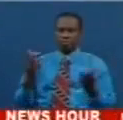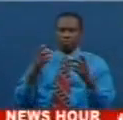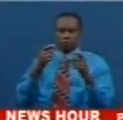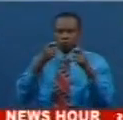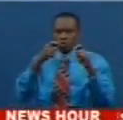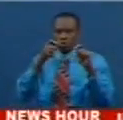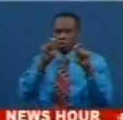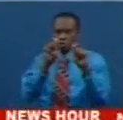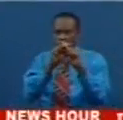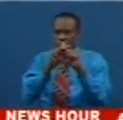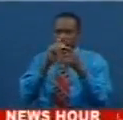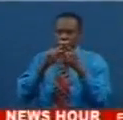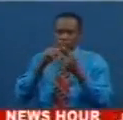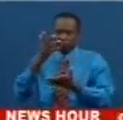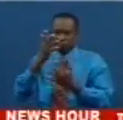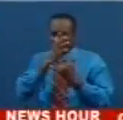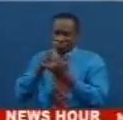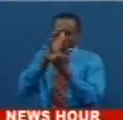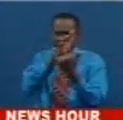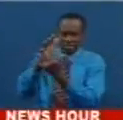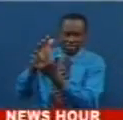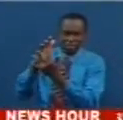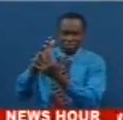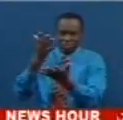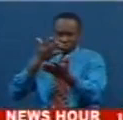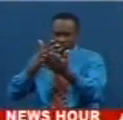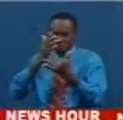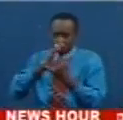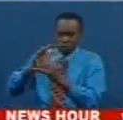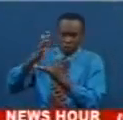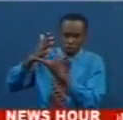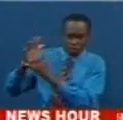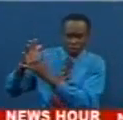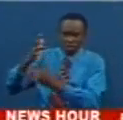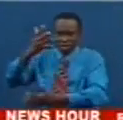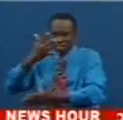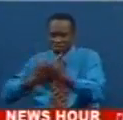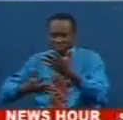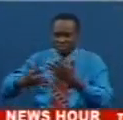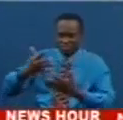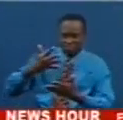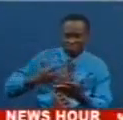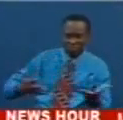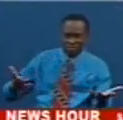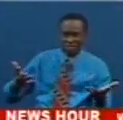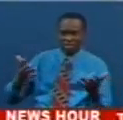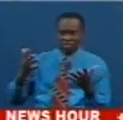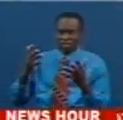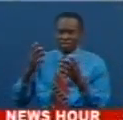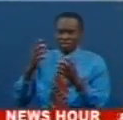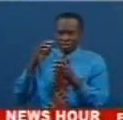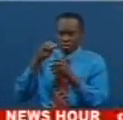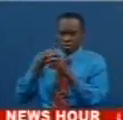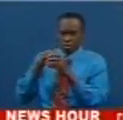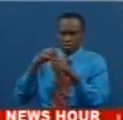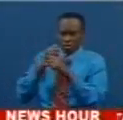A conference to share and exchange knowledge on ways to improve local governance service delivery in Ghana and Nigeria has been held